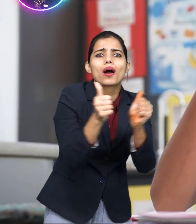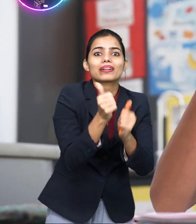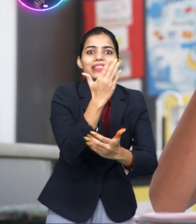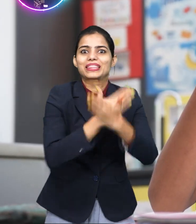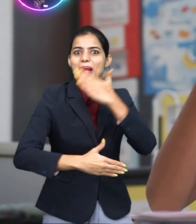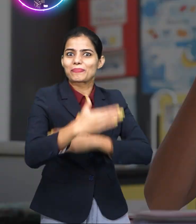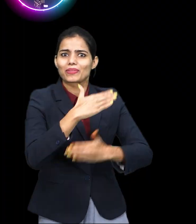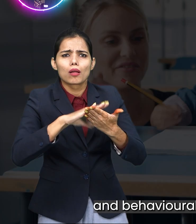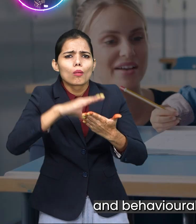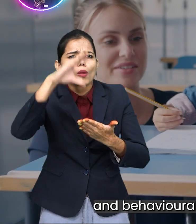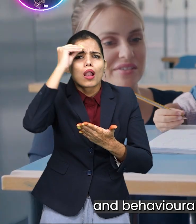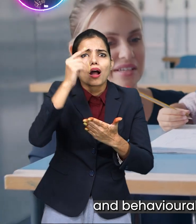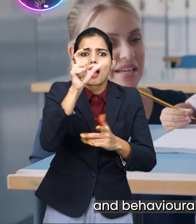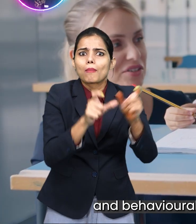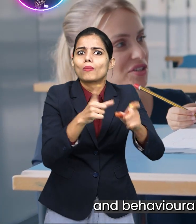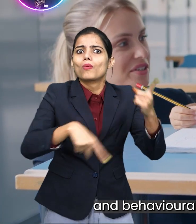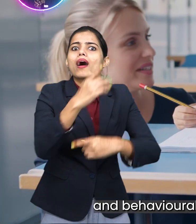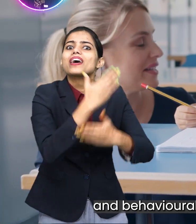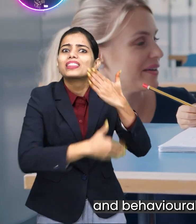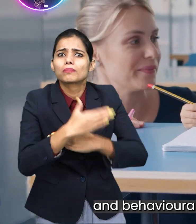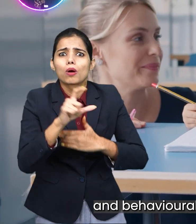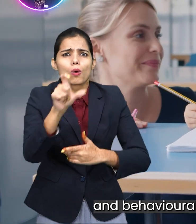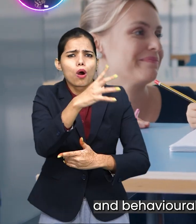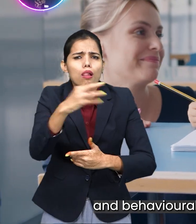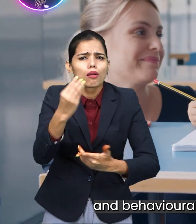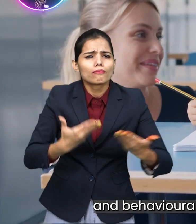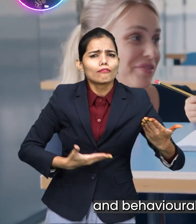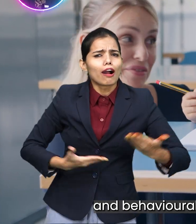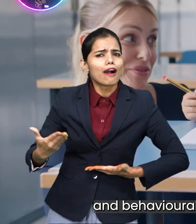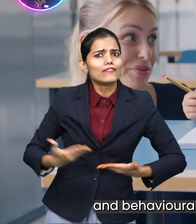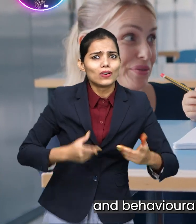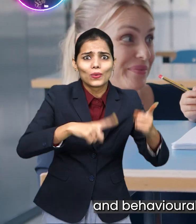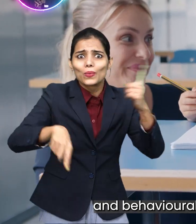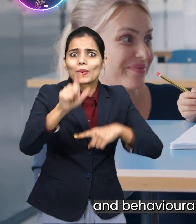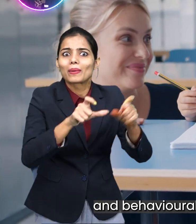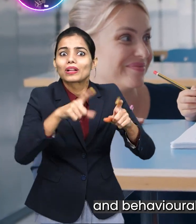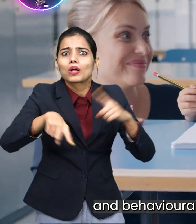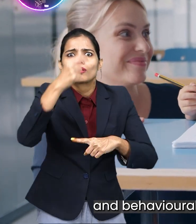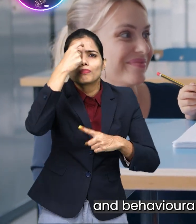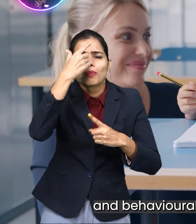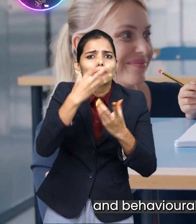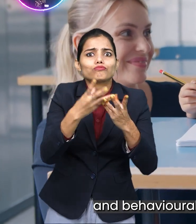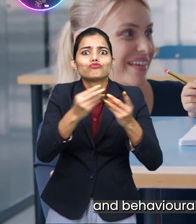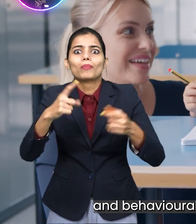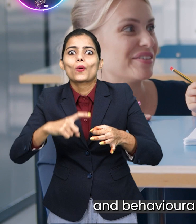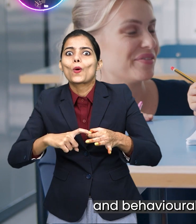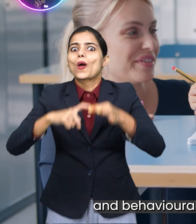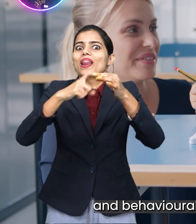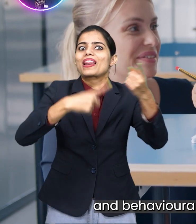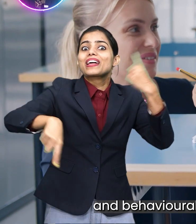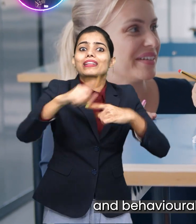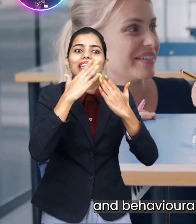learning disorders, and behavioral problems get a quality education.